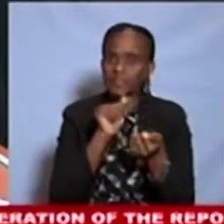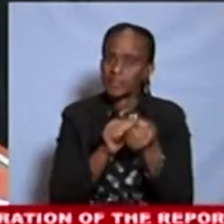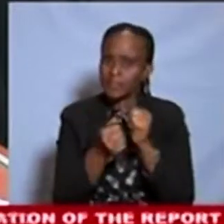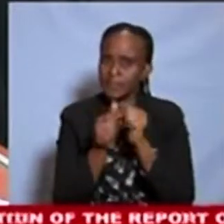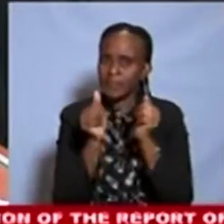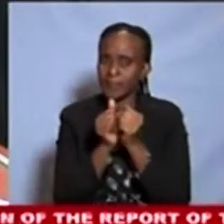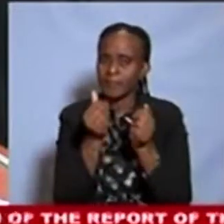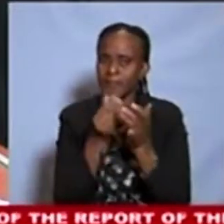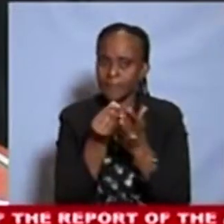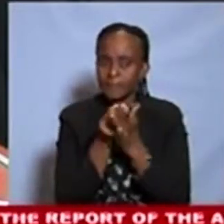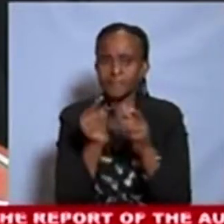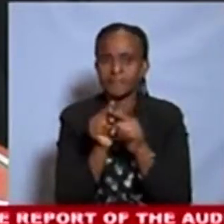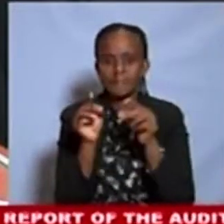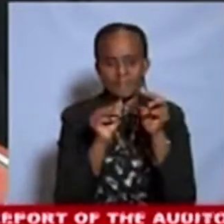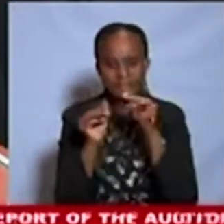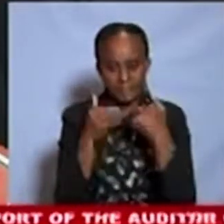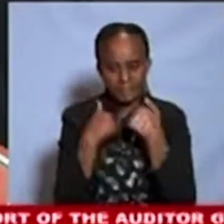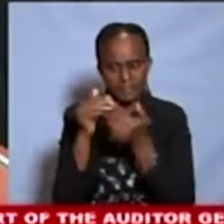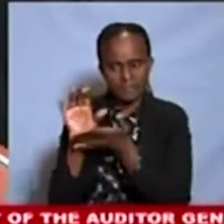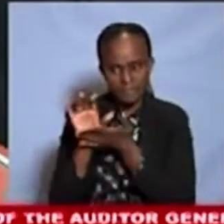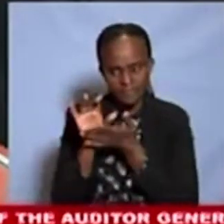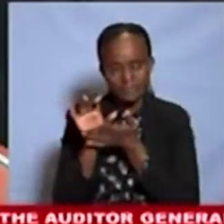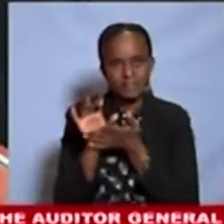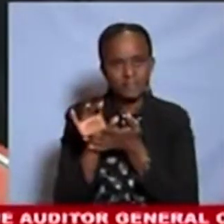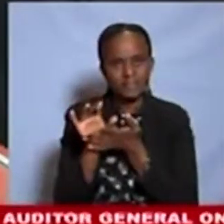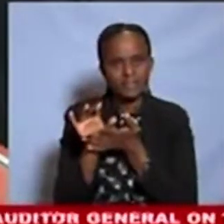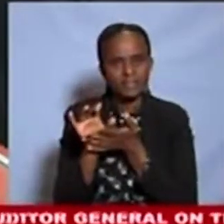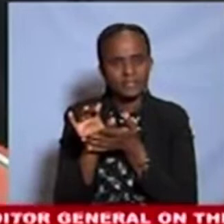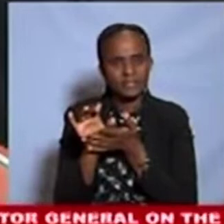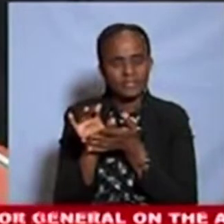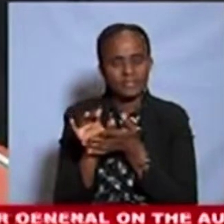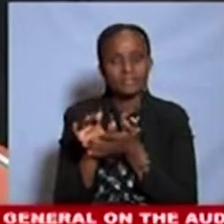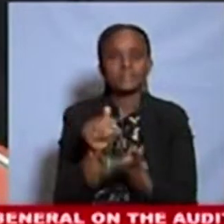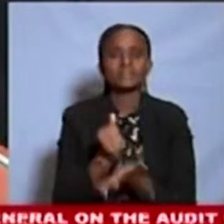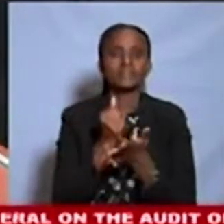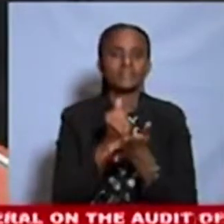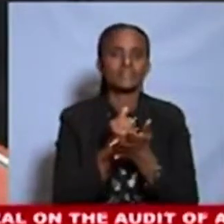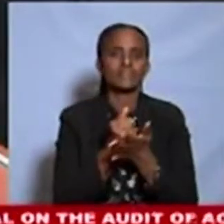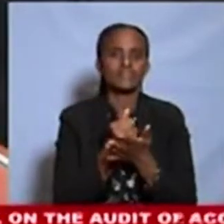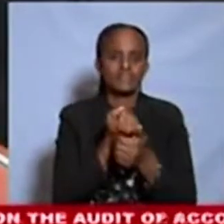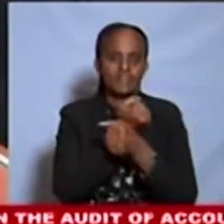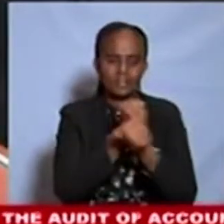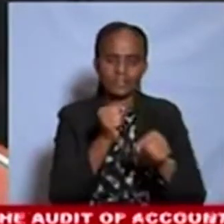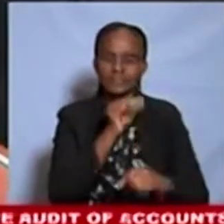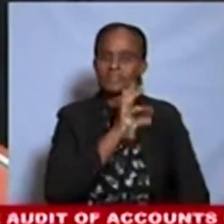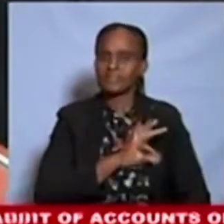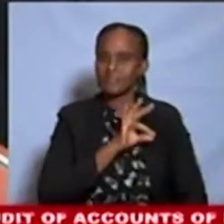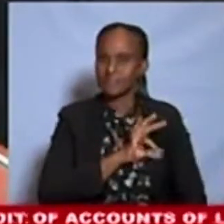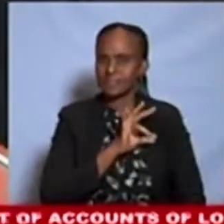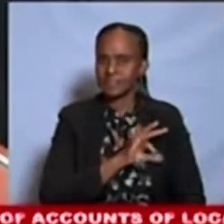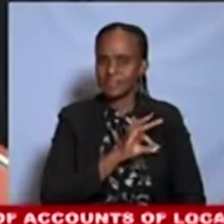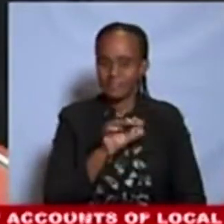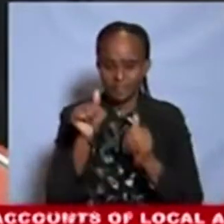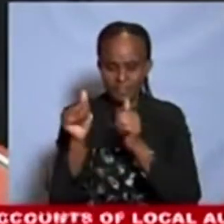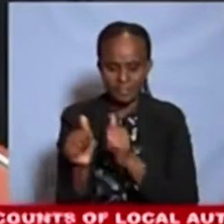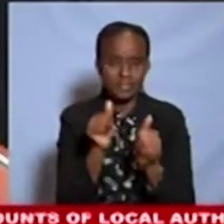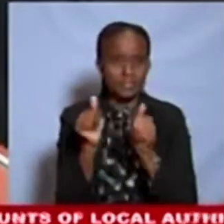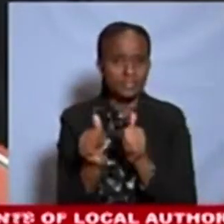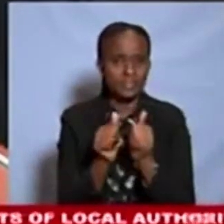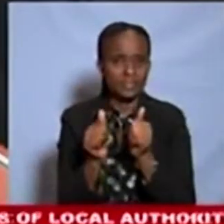and management had to borrow over the period to cushion the wage bill. Action